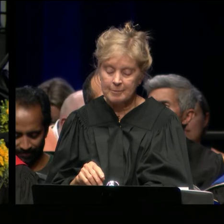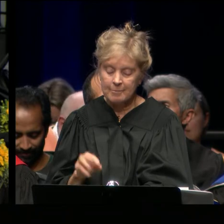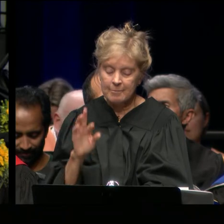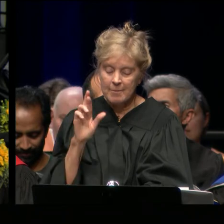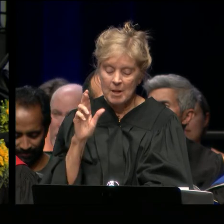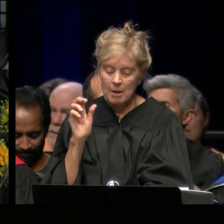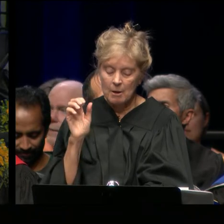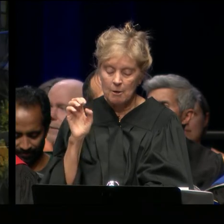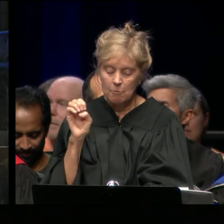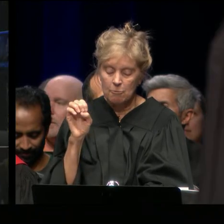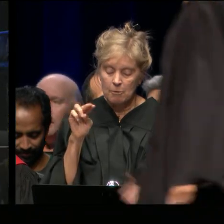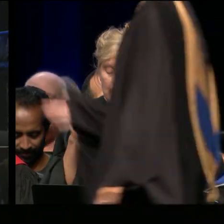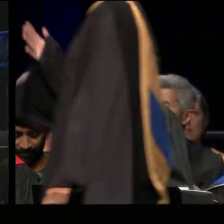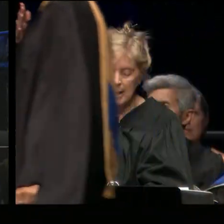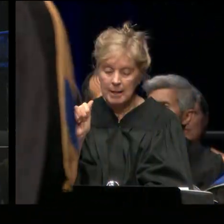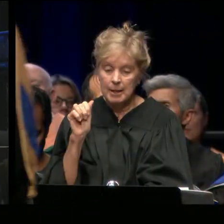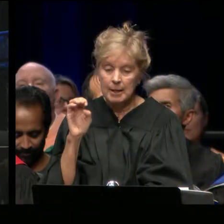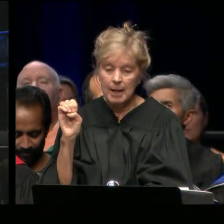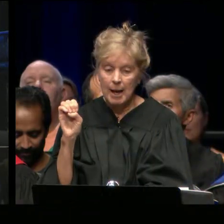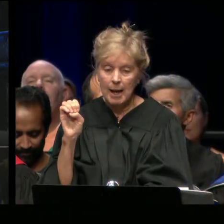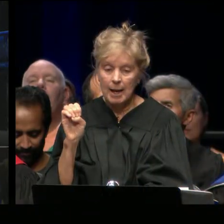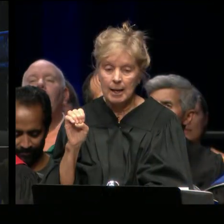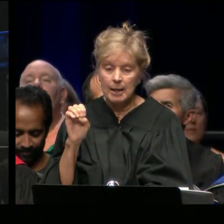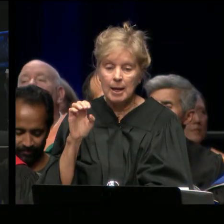Renee Lepage.